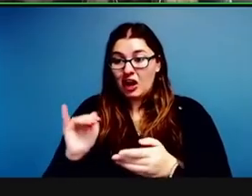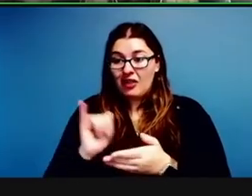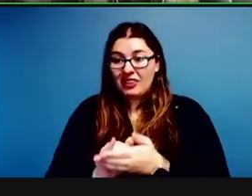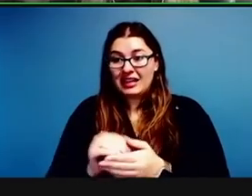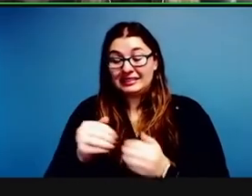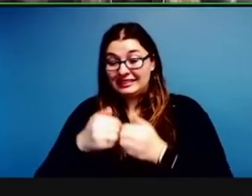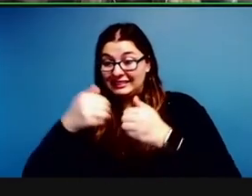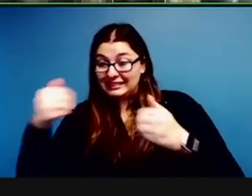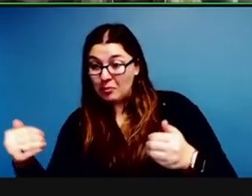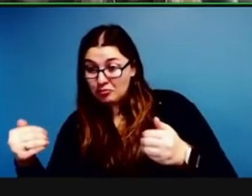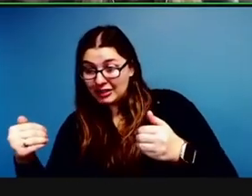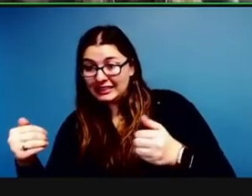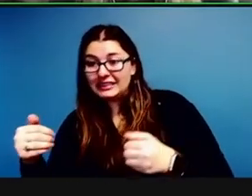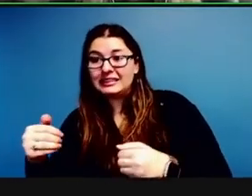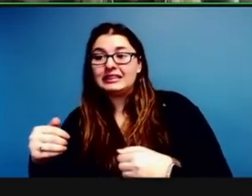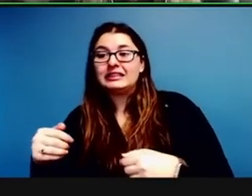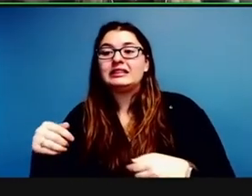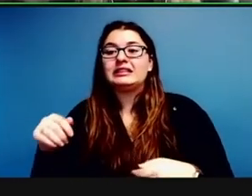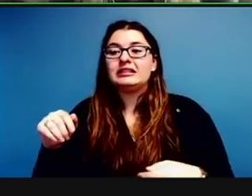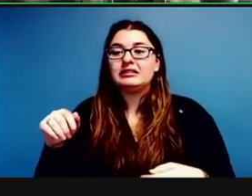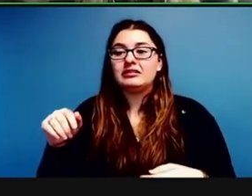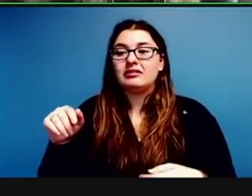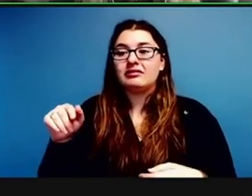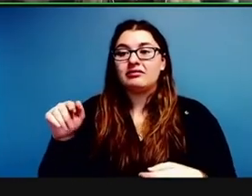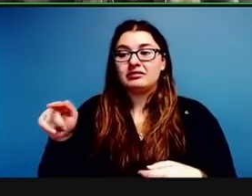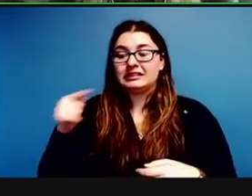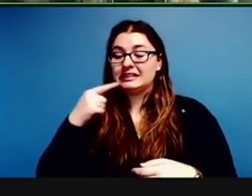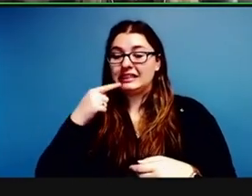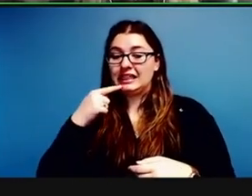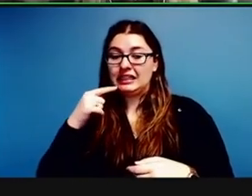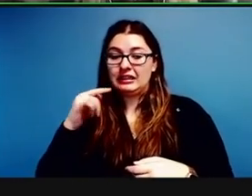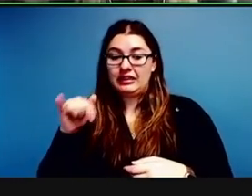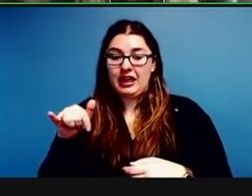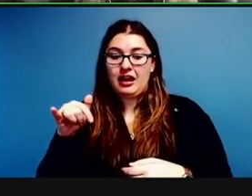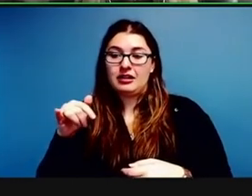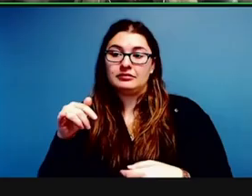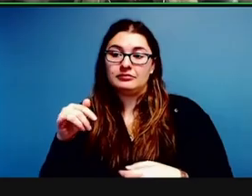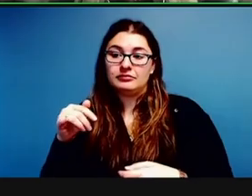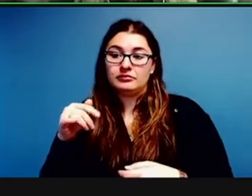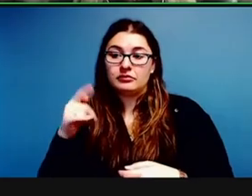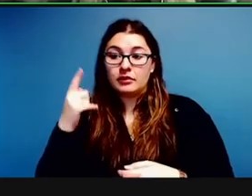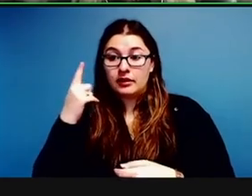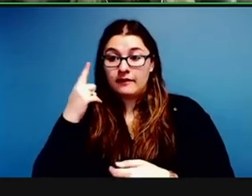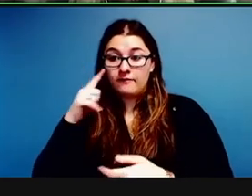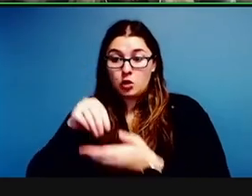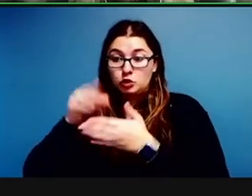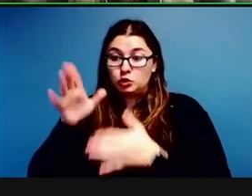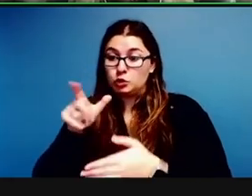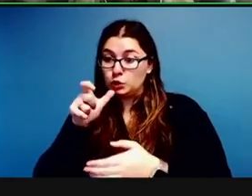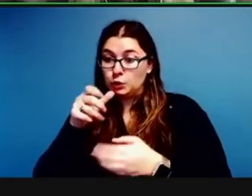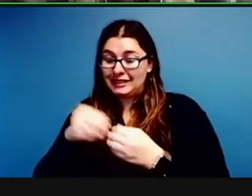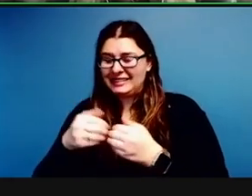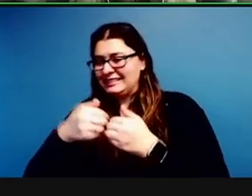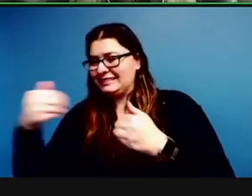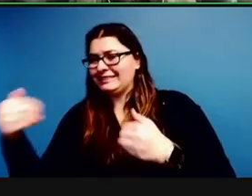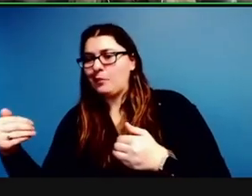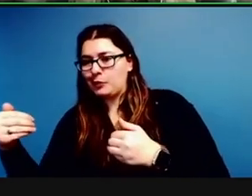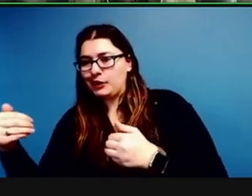separate setting, the Supreme Court said that for students who are in separate